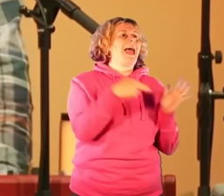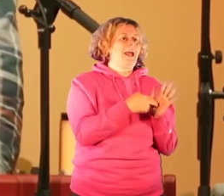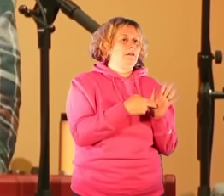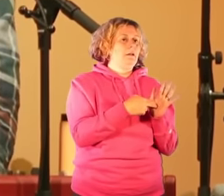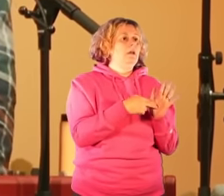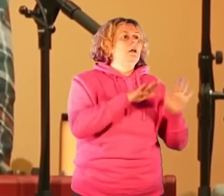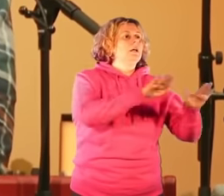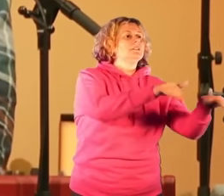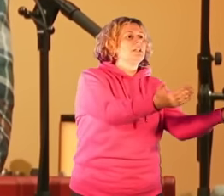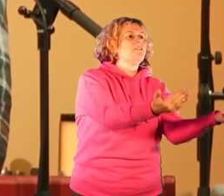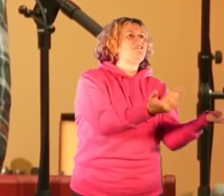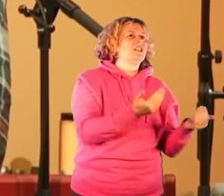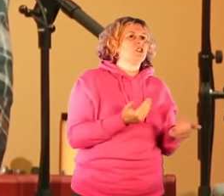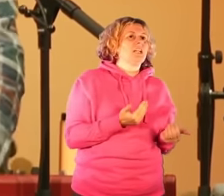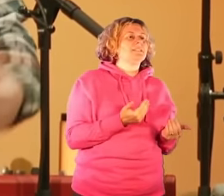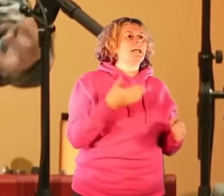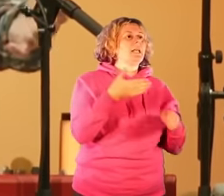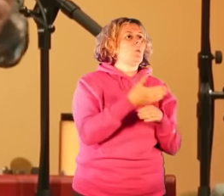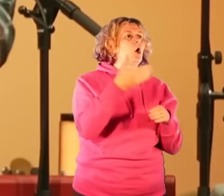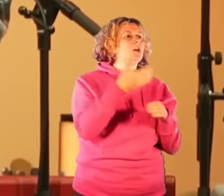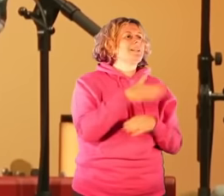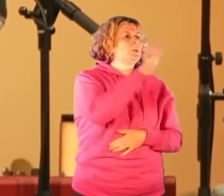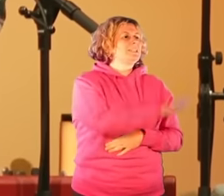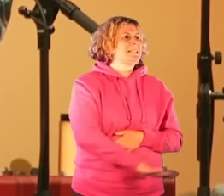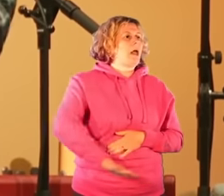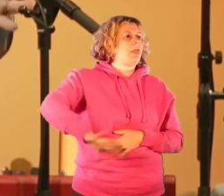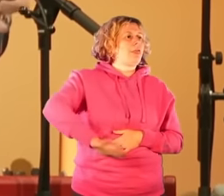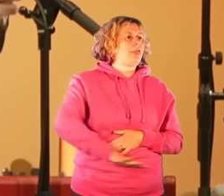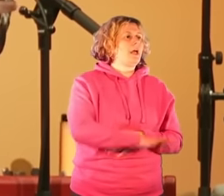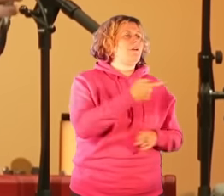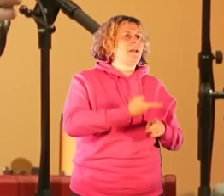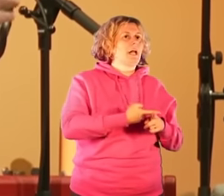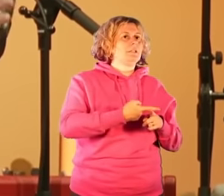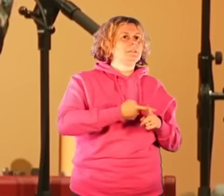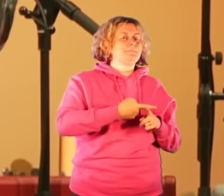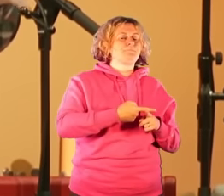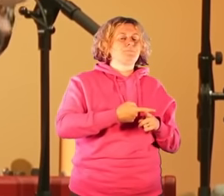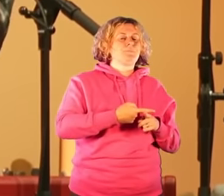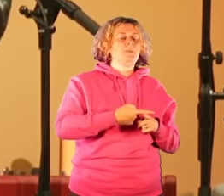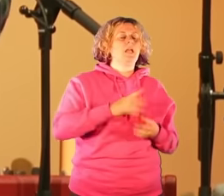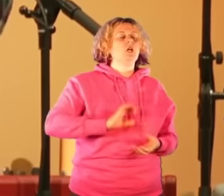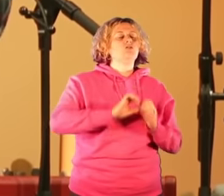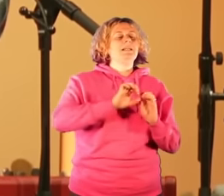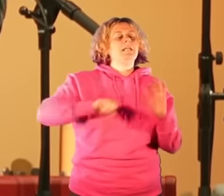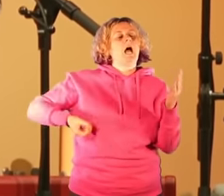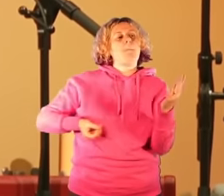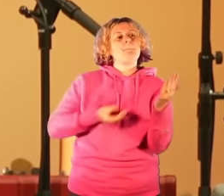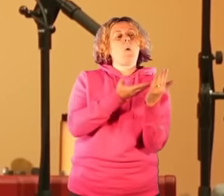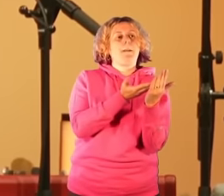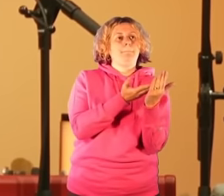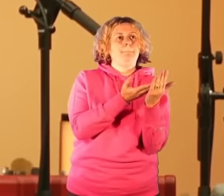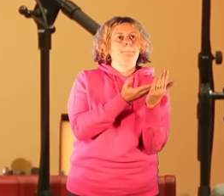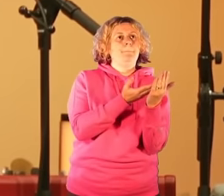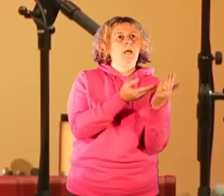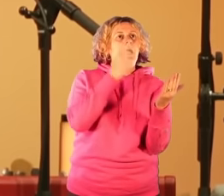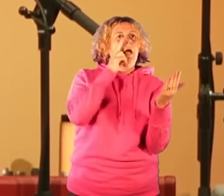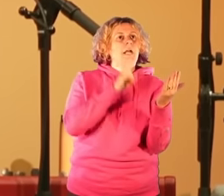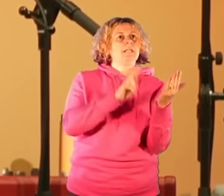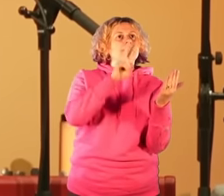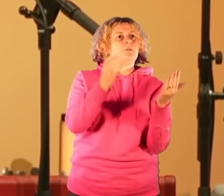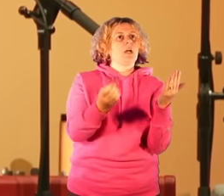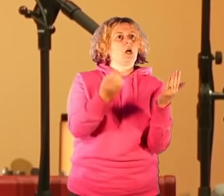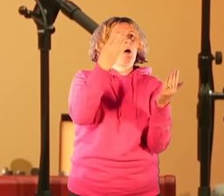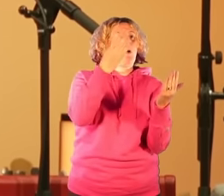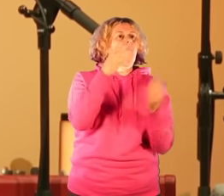evangelist working down on the South Coast, and he wrote a poem. And one day I saw the poem pop up